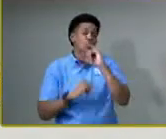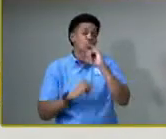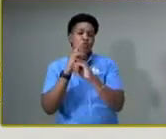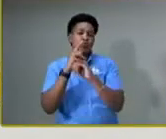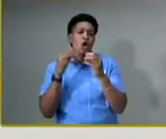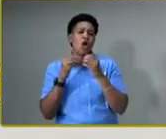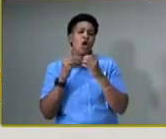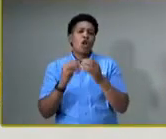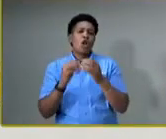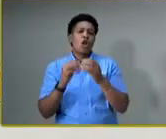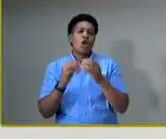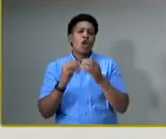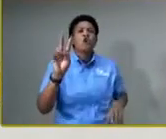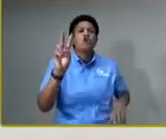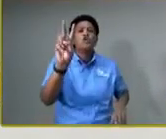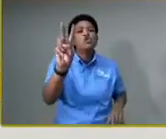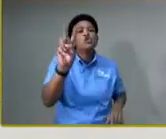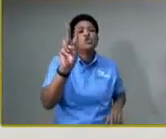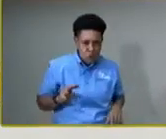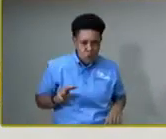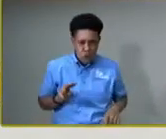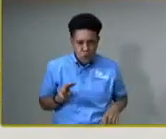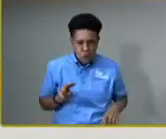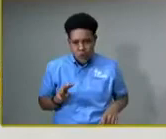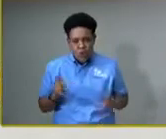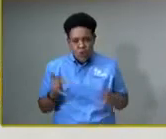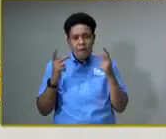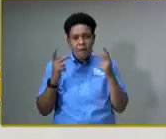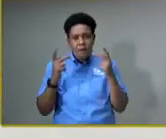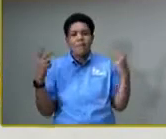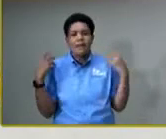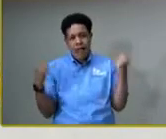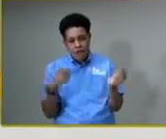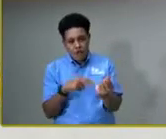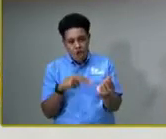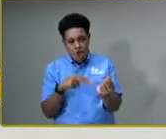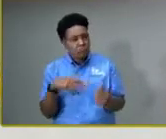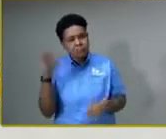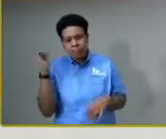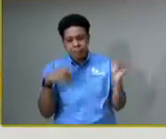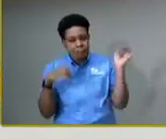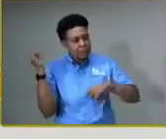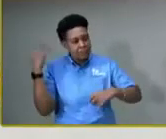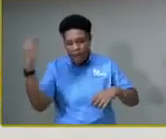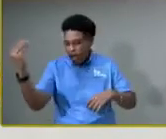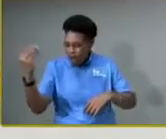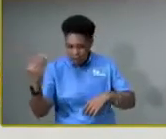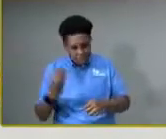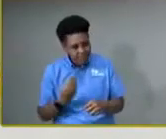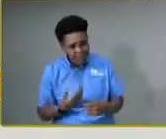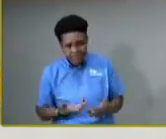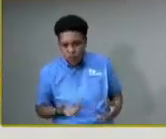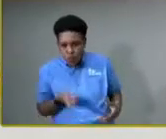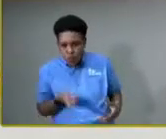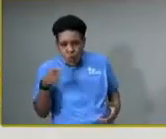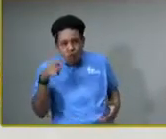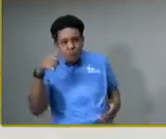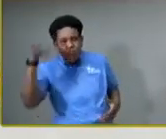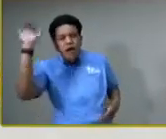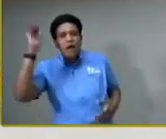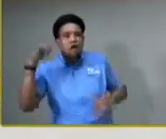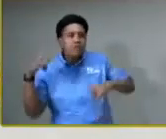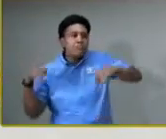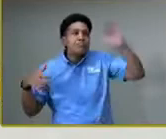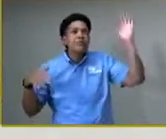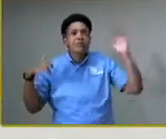some 42 public nurses working there who have migrated